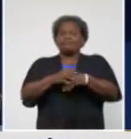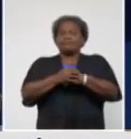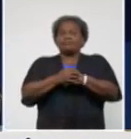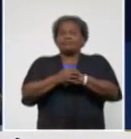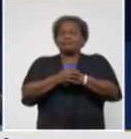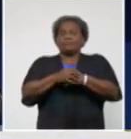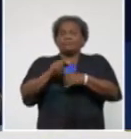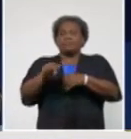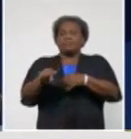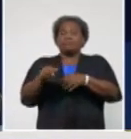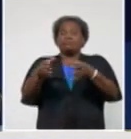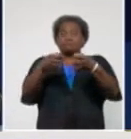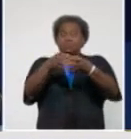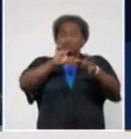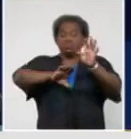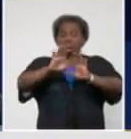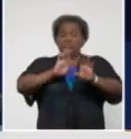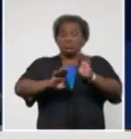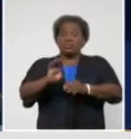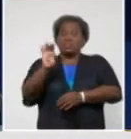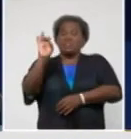744 from Ciego de Ávila,